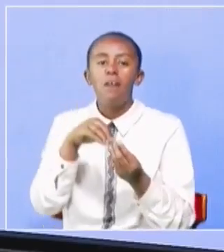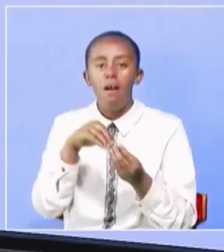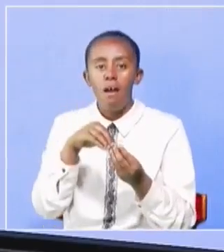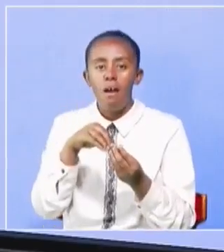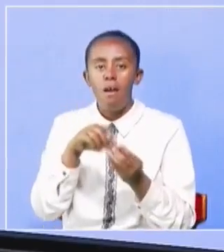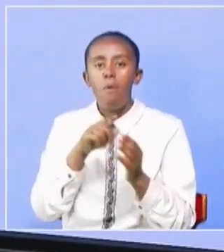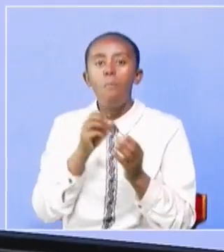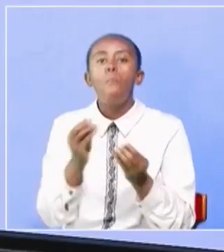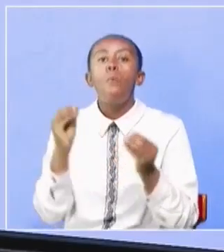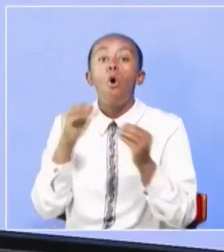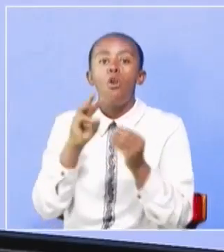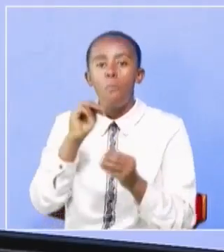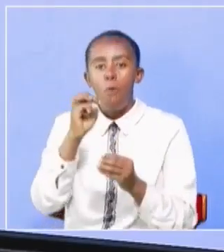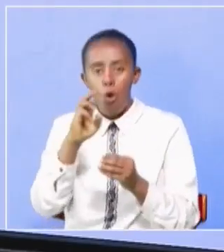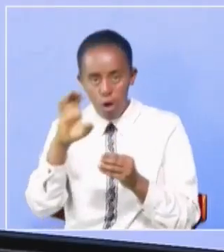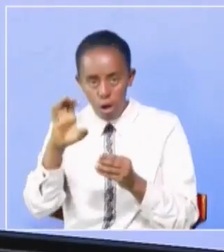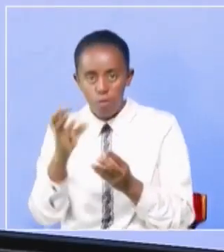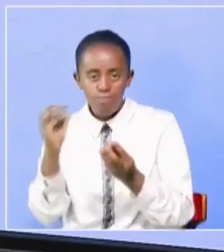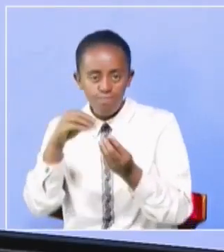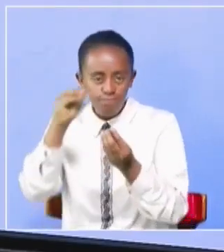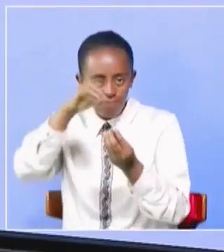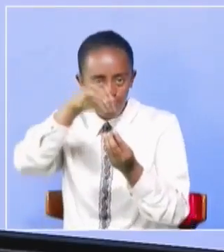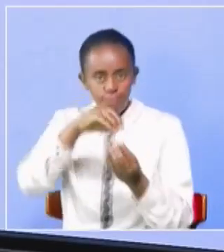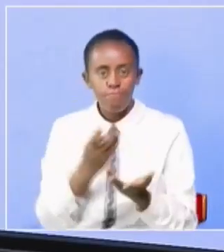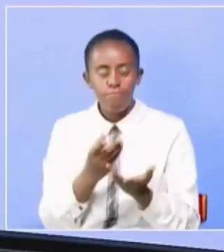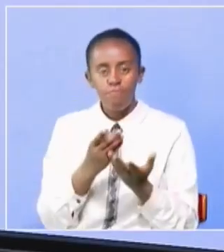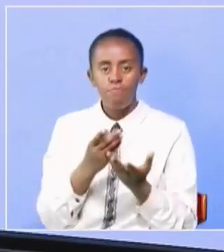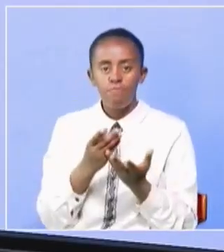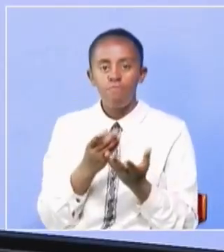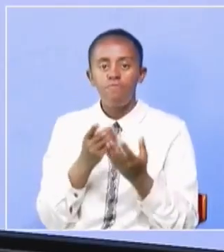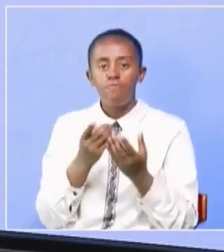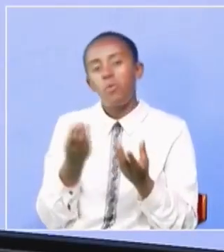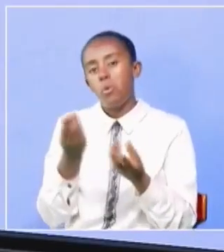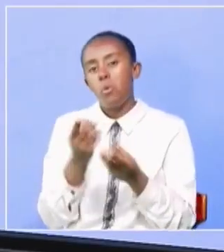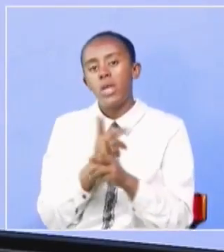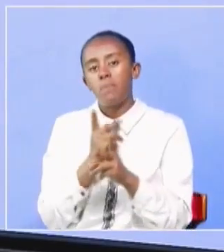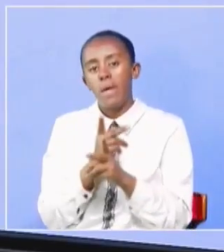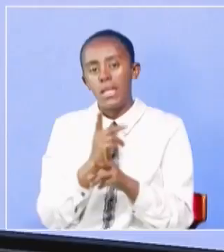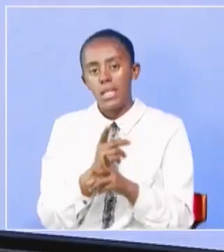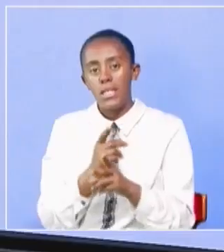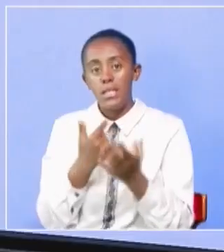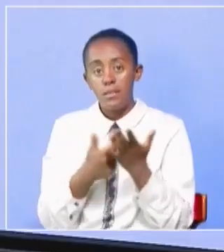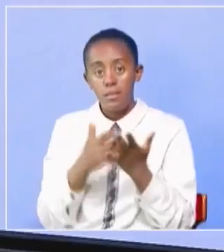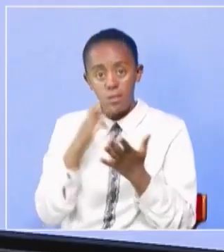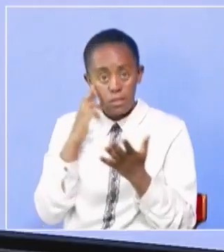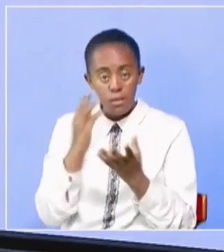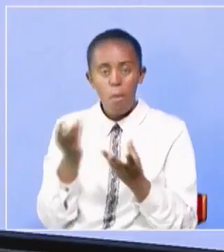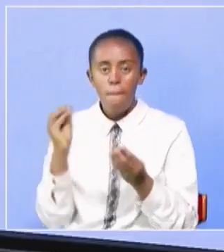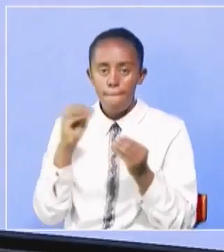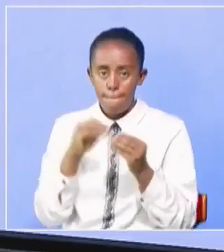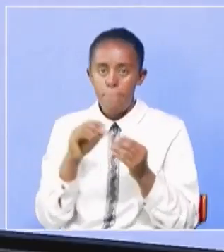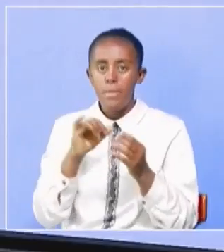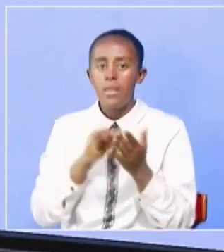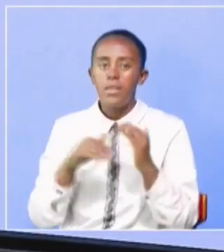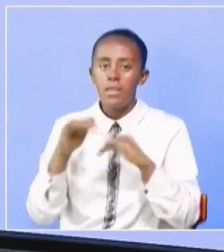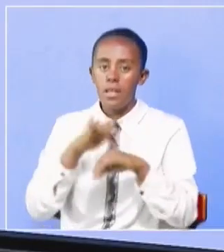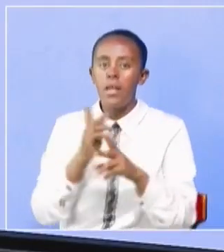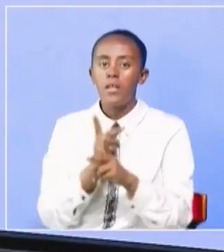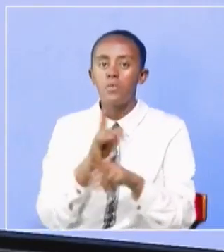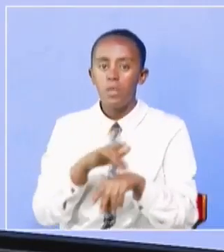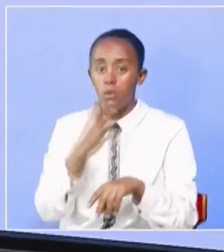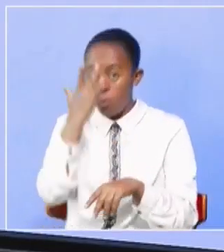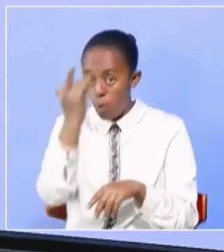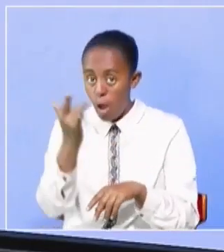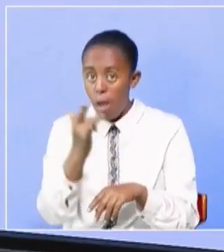is more or more than needed or more than expected. In this case, it is more than expected.